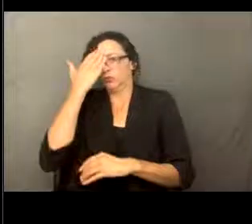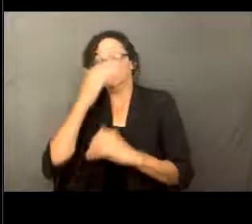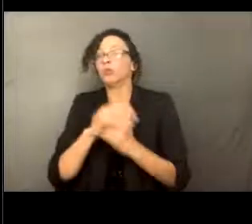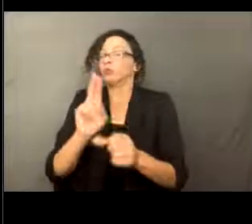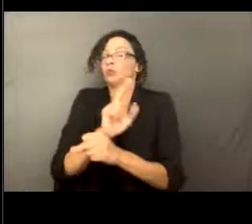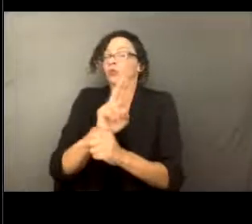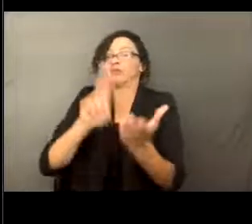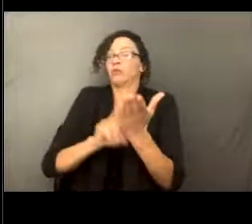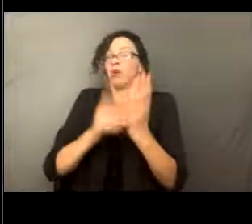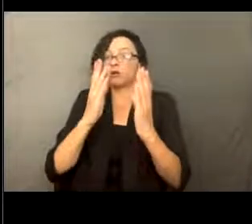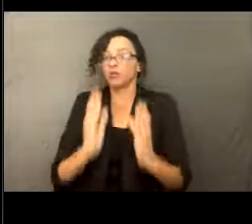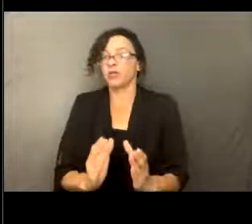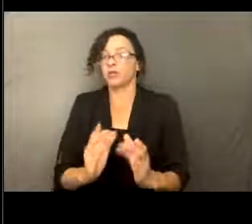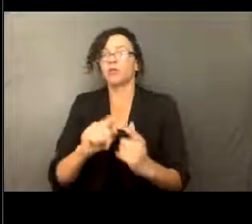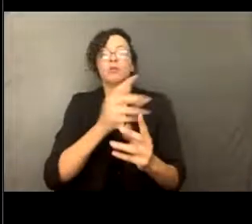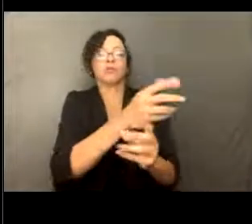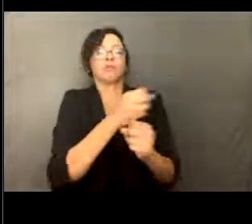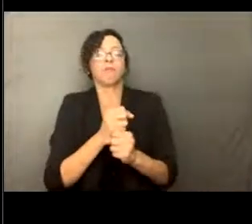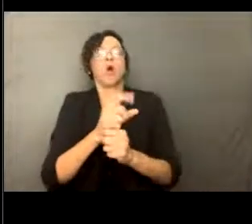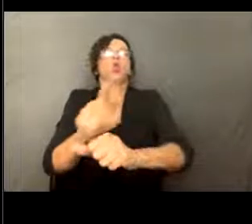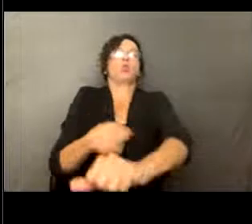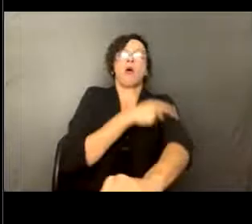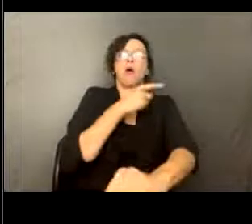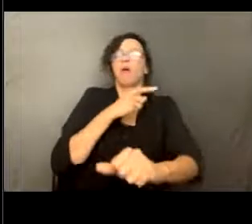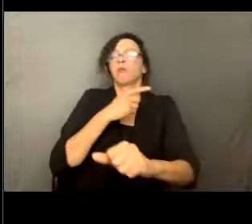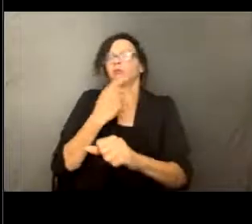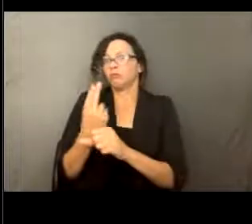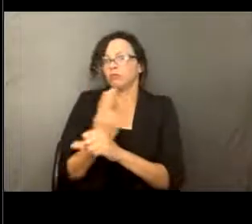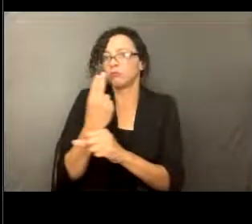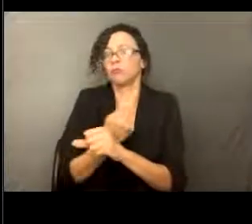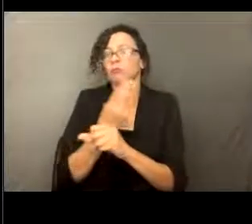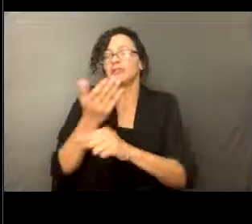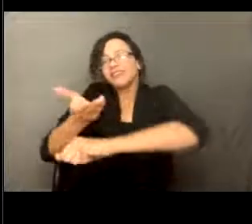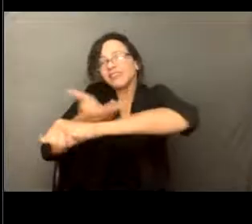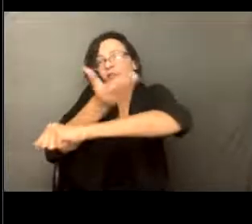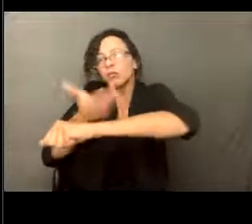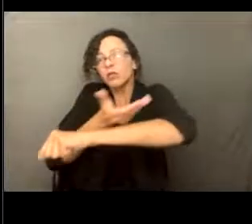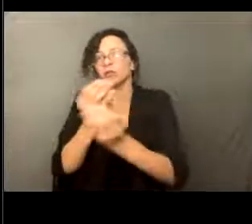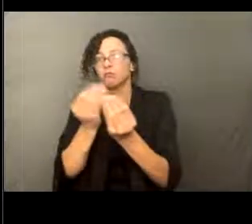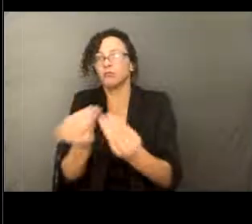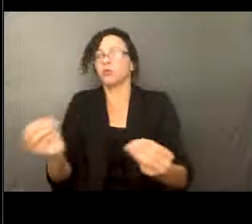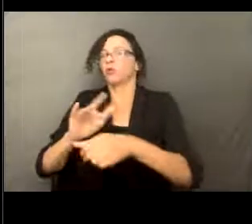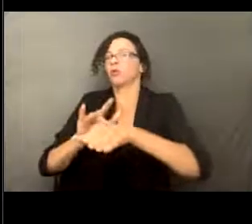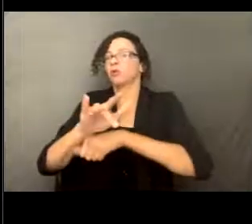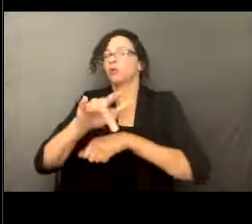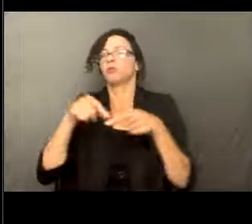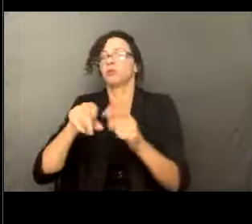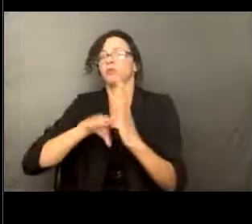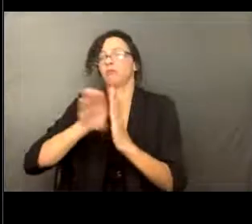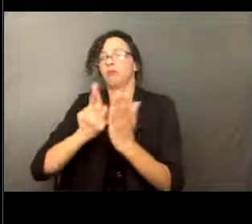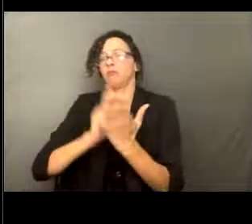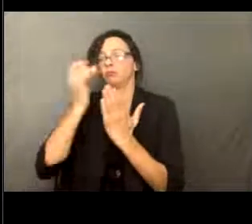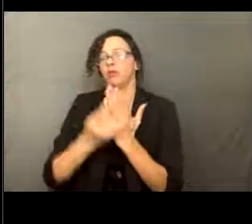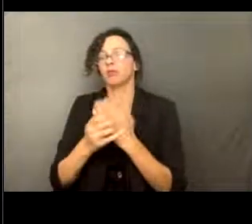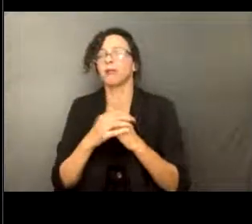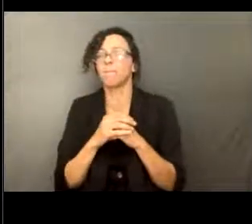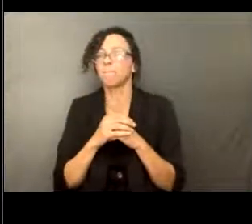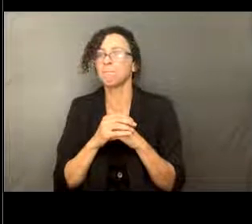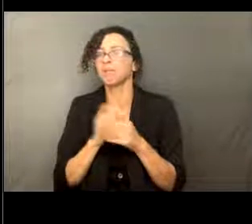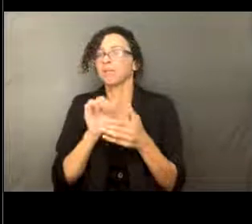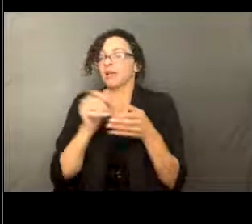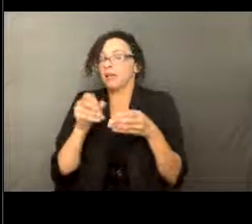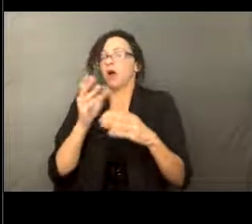lead construction materials earlier on in the development of this project. This allows construction to begin soon